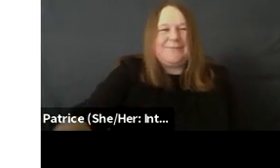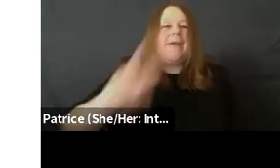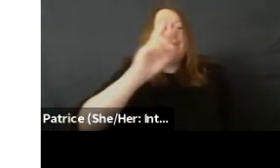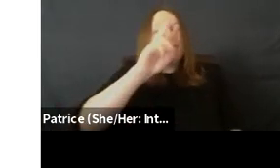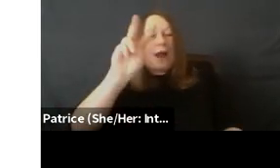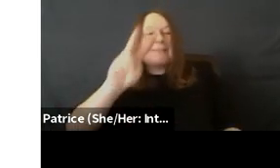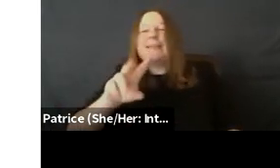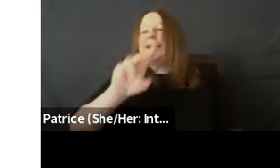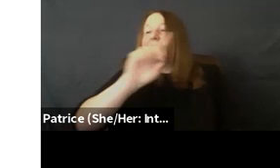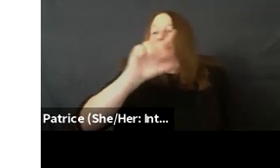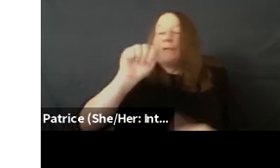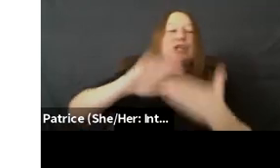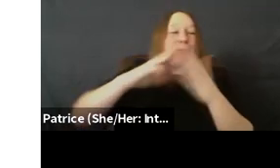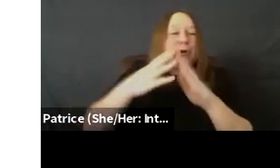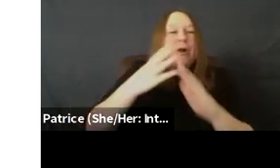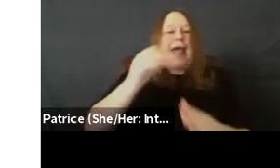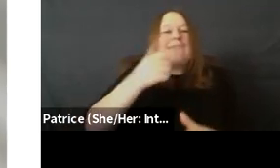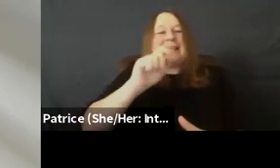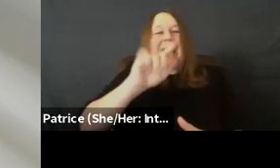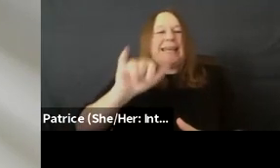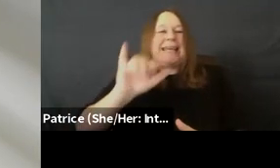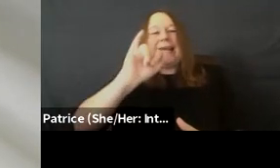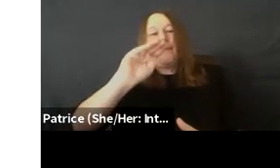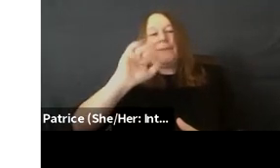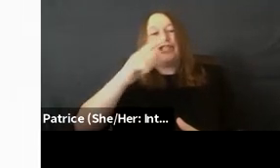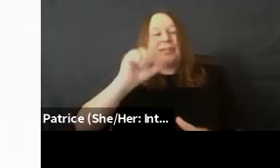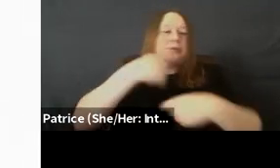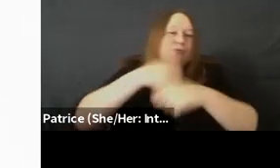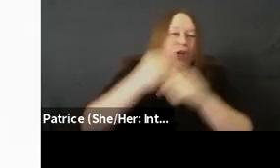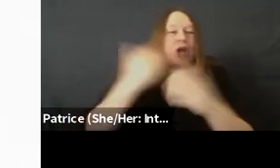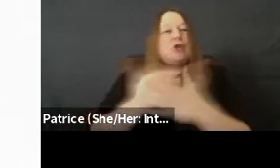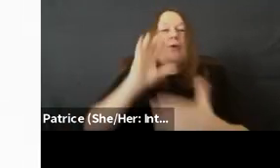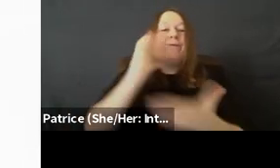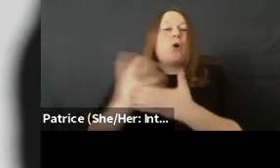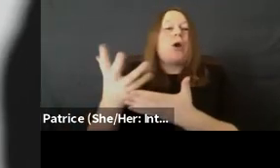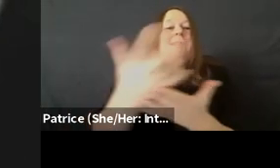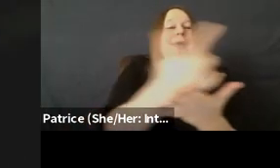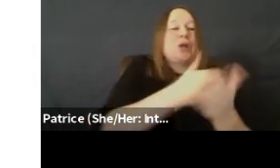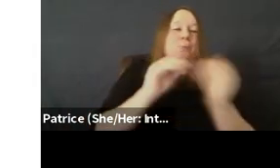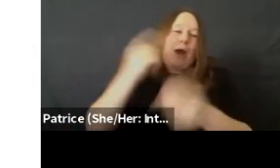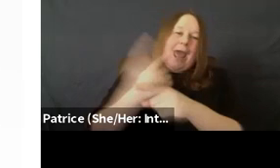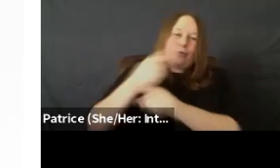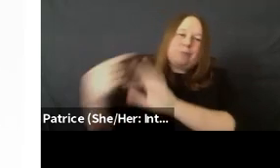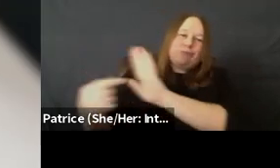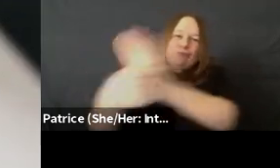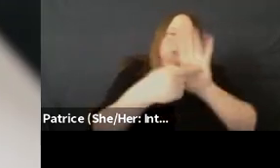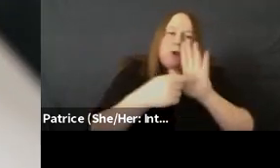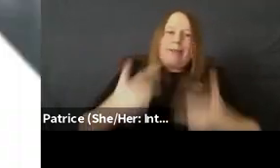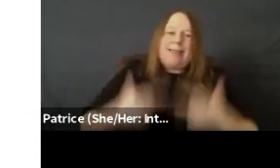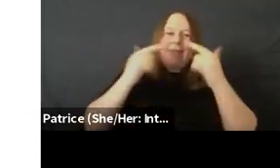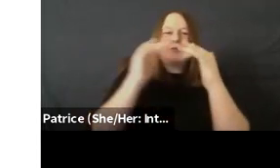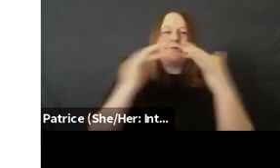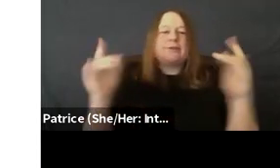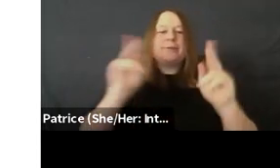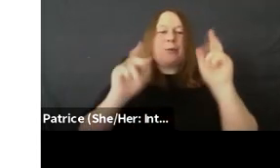Verizon, the disability community, and Getty Images are creating a new photo collection that more accurately reflects the lives and diversity of